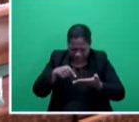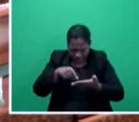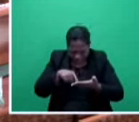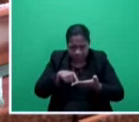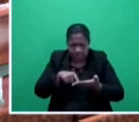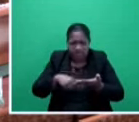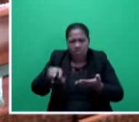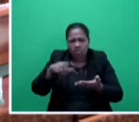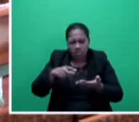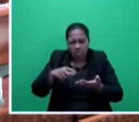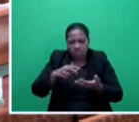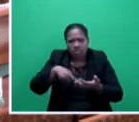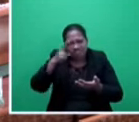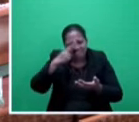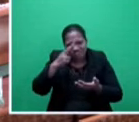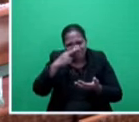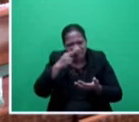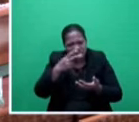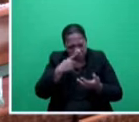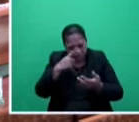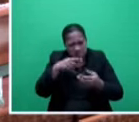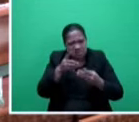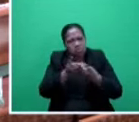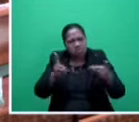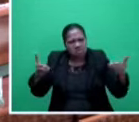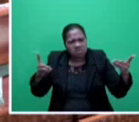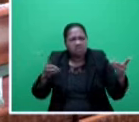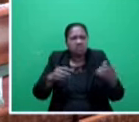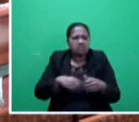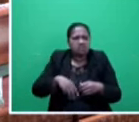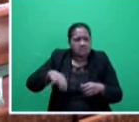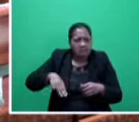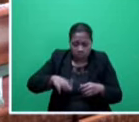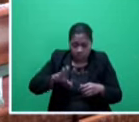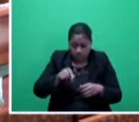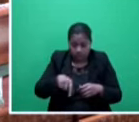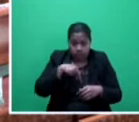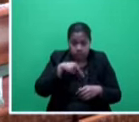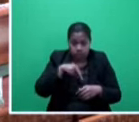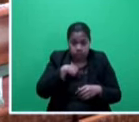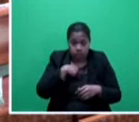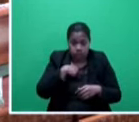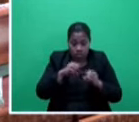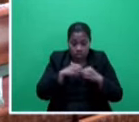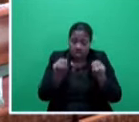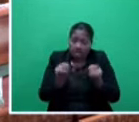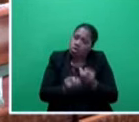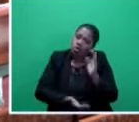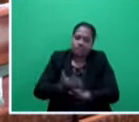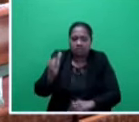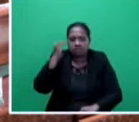and racism, members of the named religious organization be repatriated to